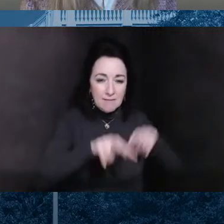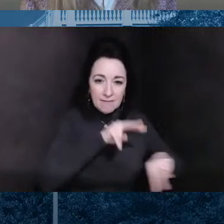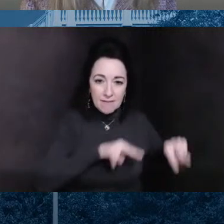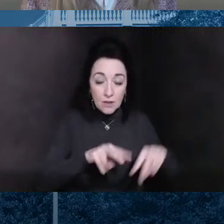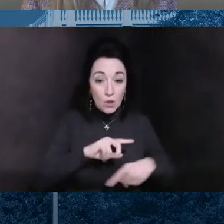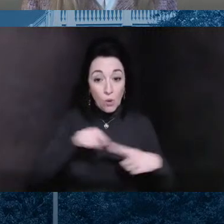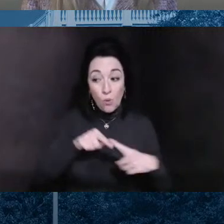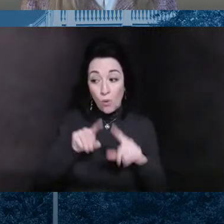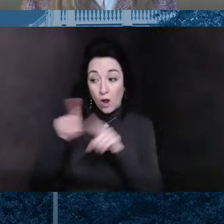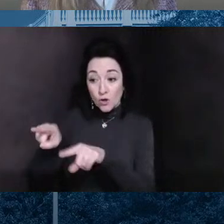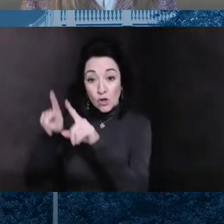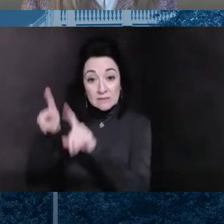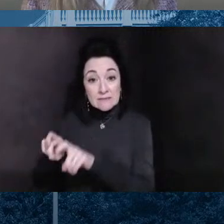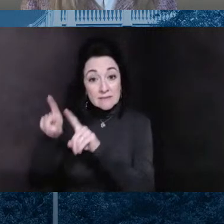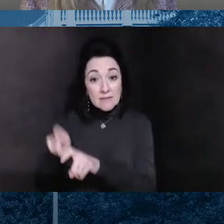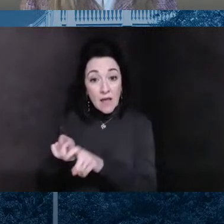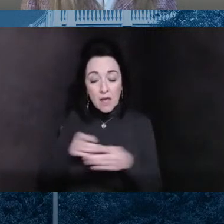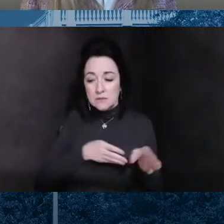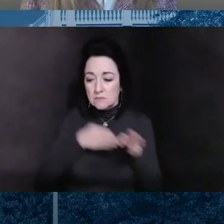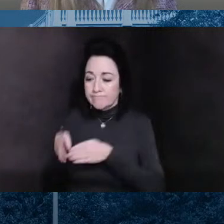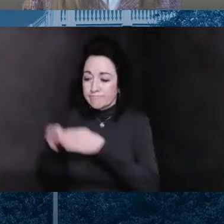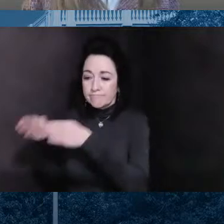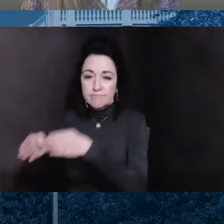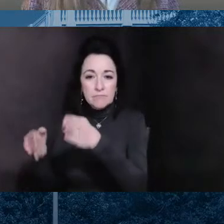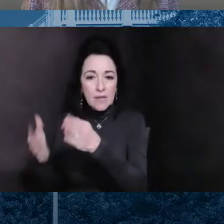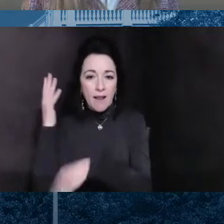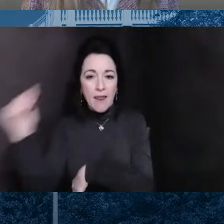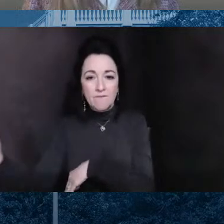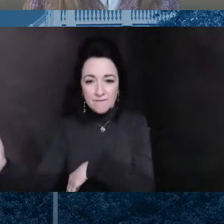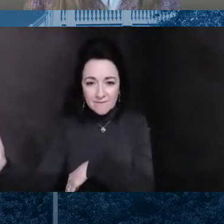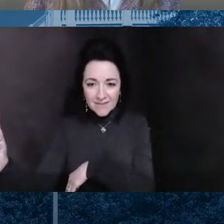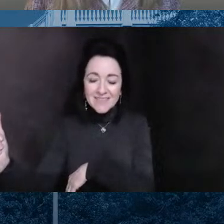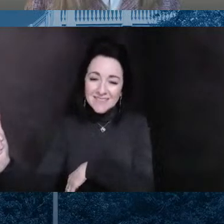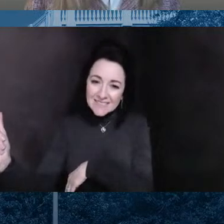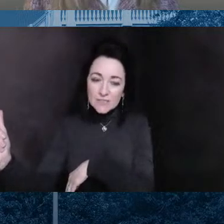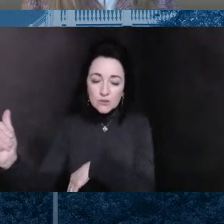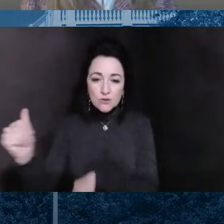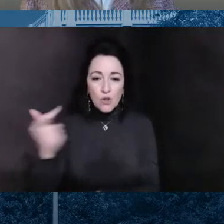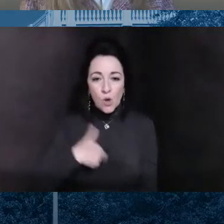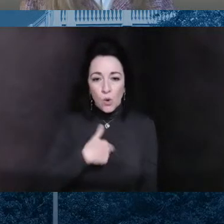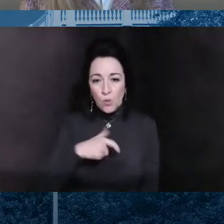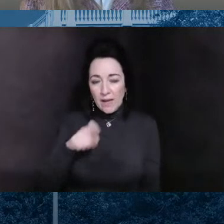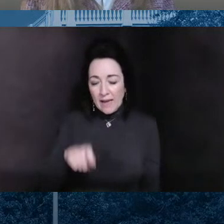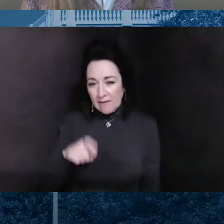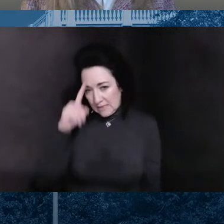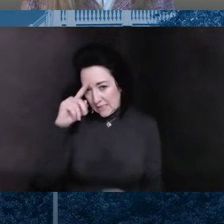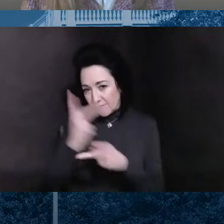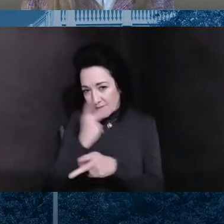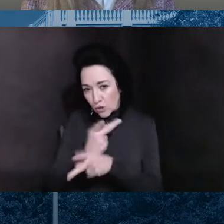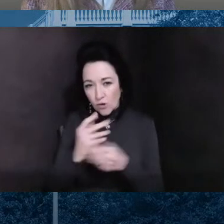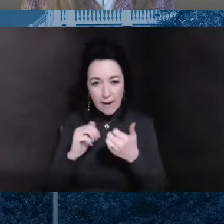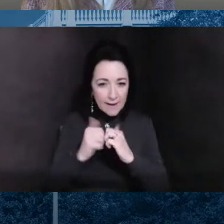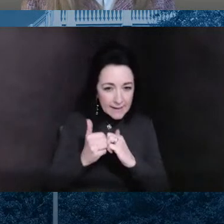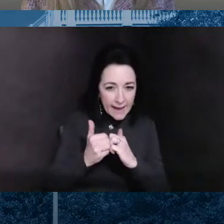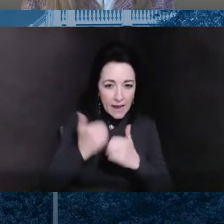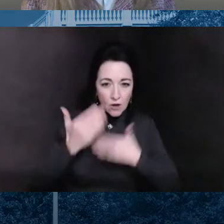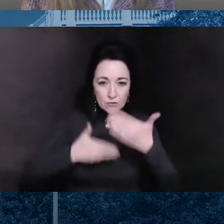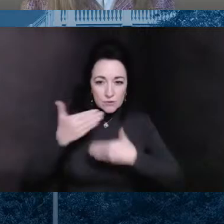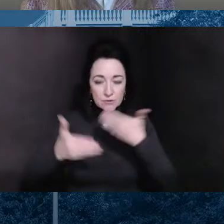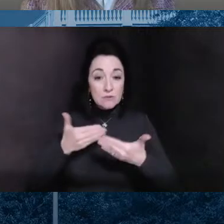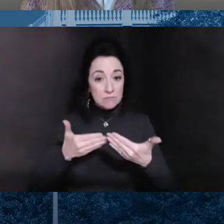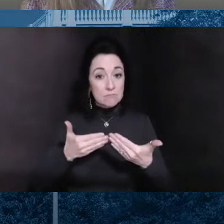on your sign-in and registration. We have to have some mechanism for getting you registered so you're in the system, and so we don't